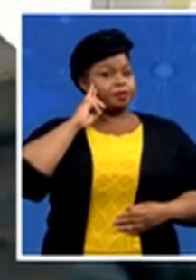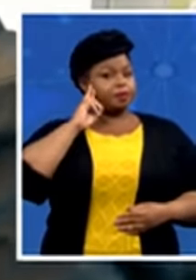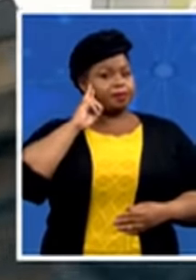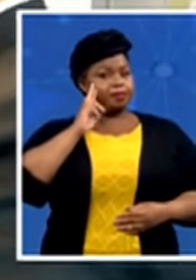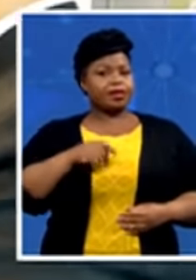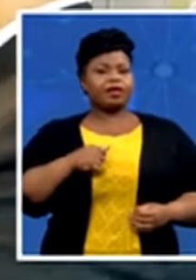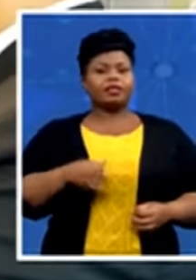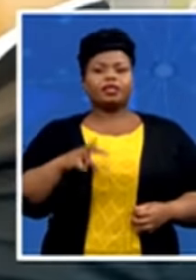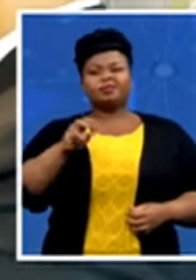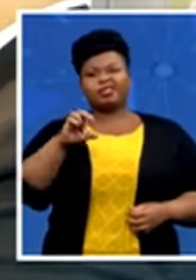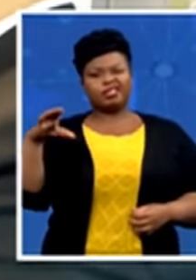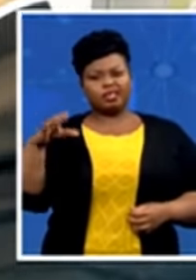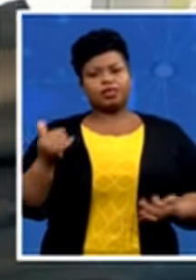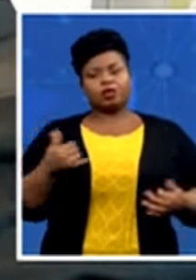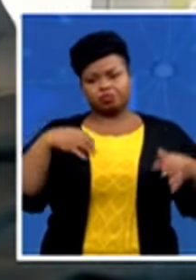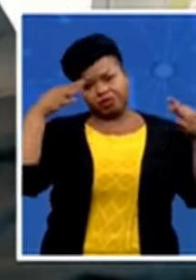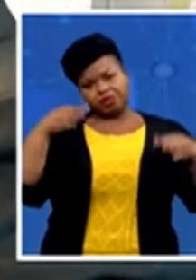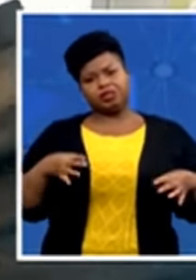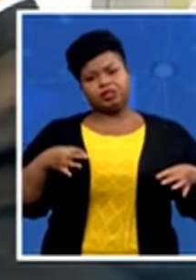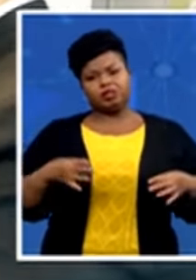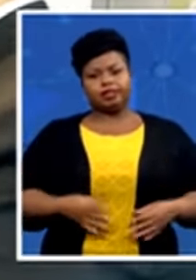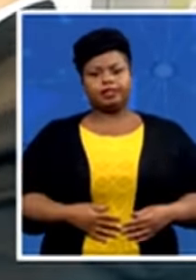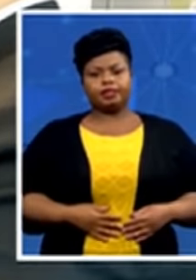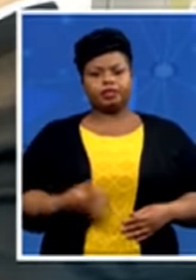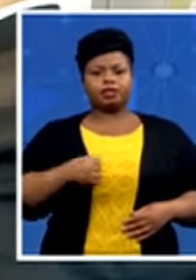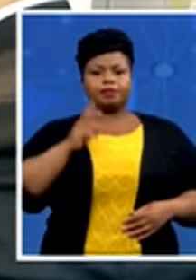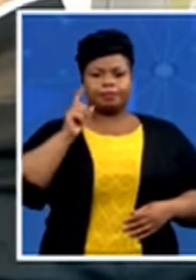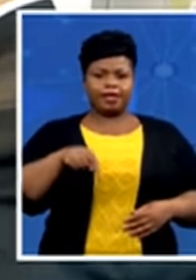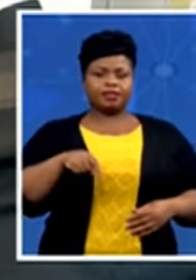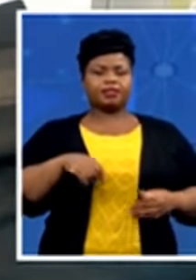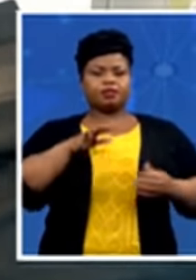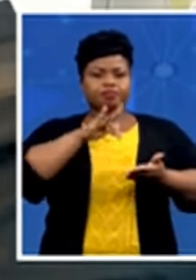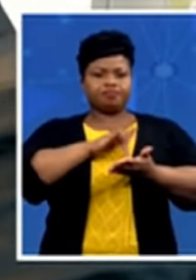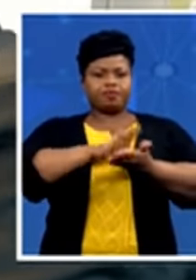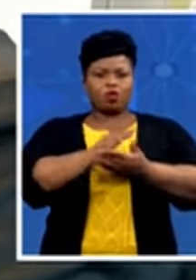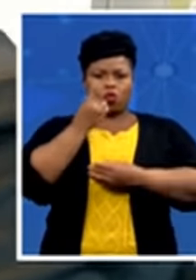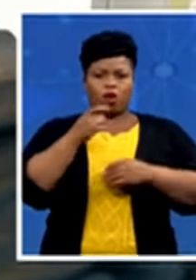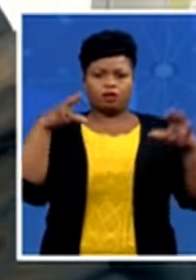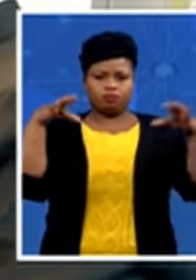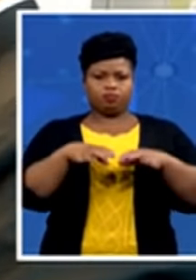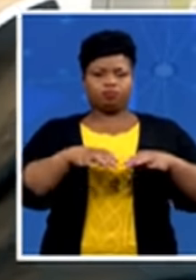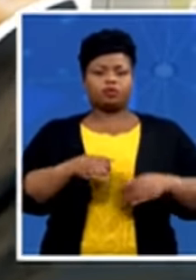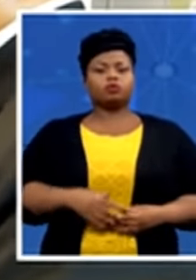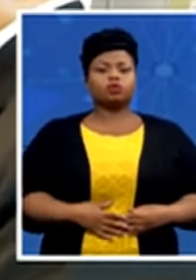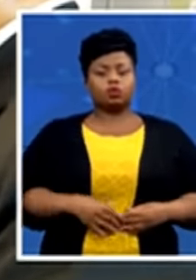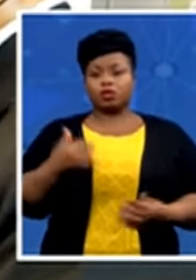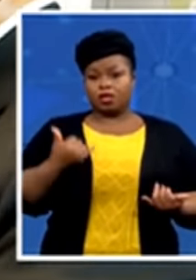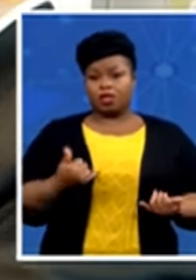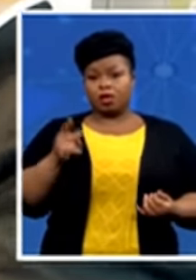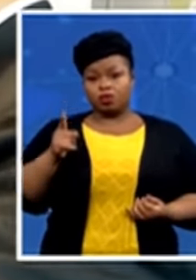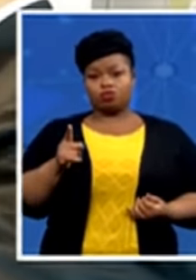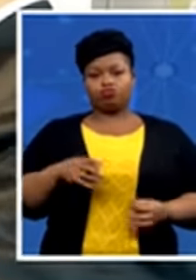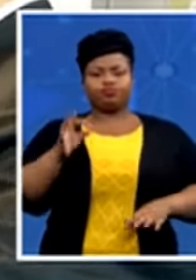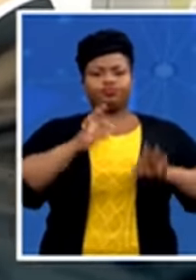decision that they be centralized as this issue. So RTMC will now be releasing the slots. It will no longer be the issue